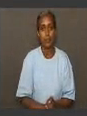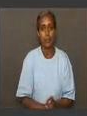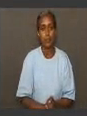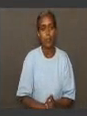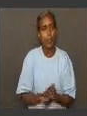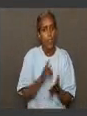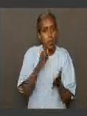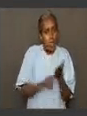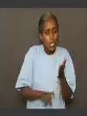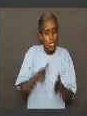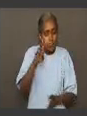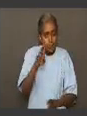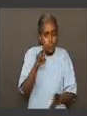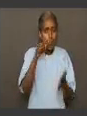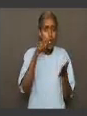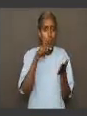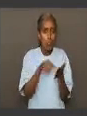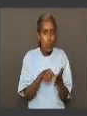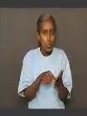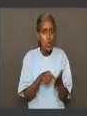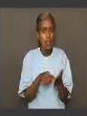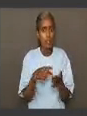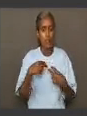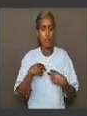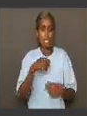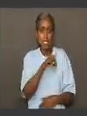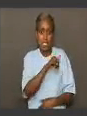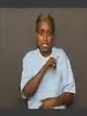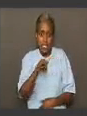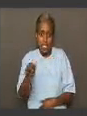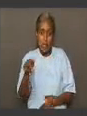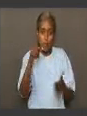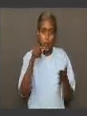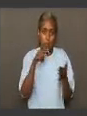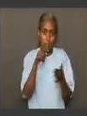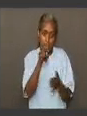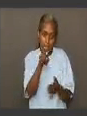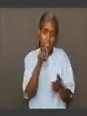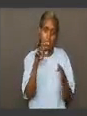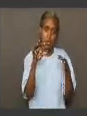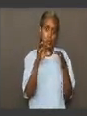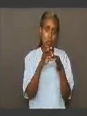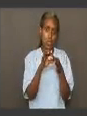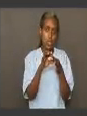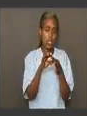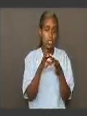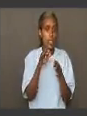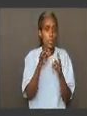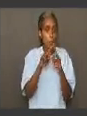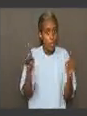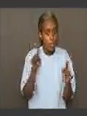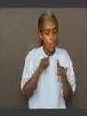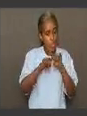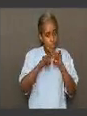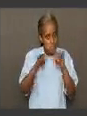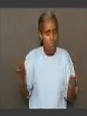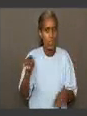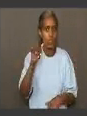What if 2 points have the same x-coordinate but different